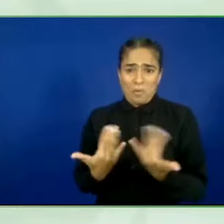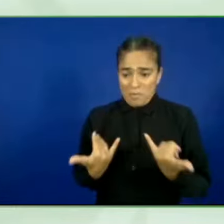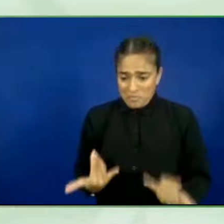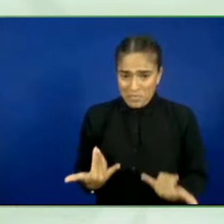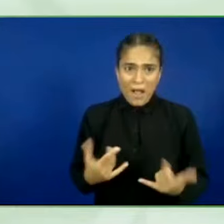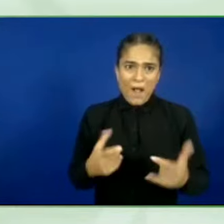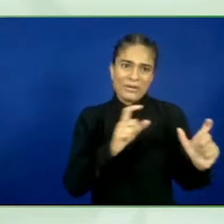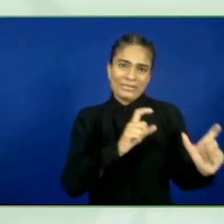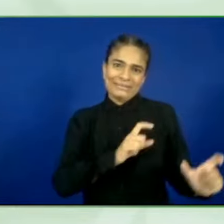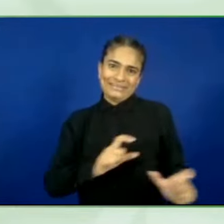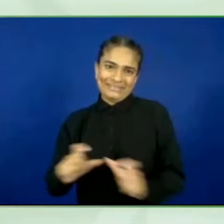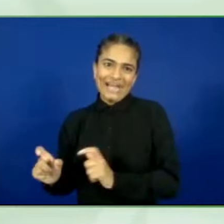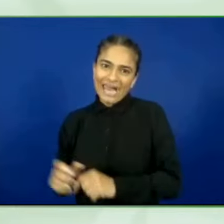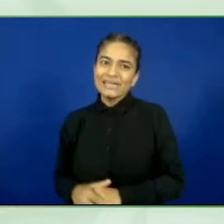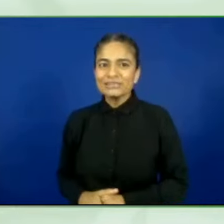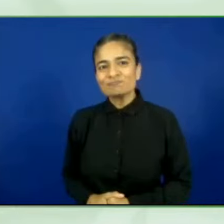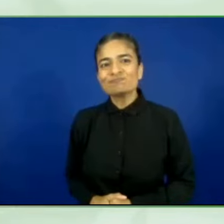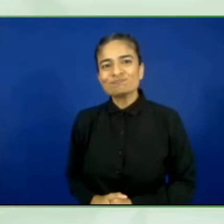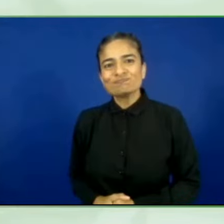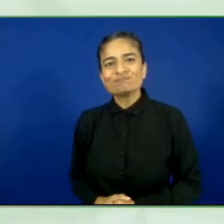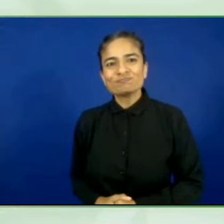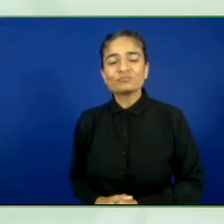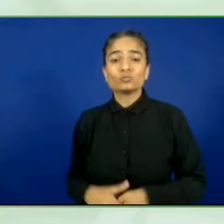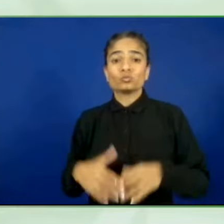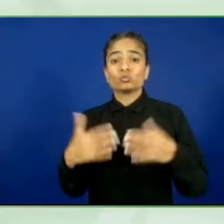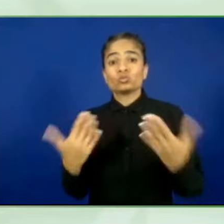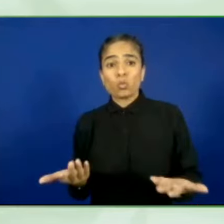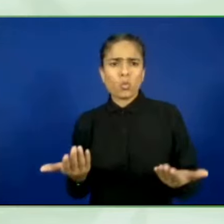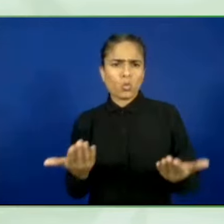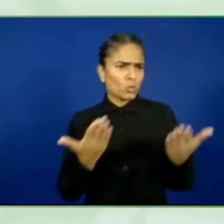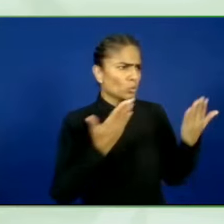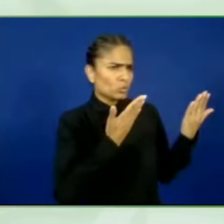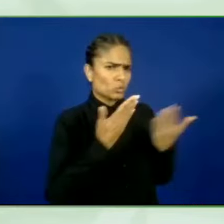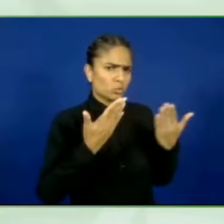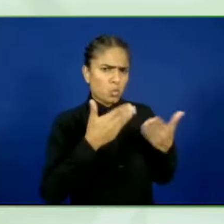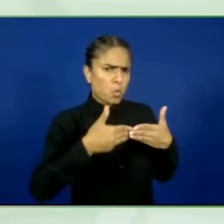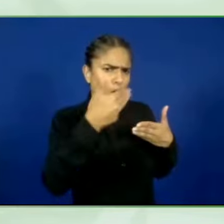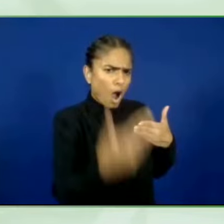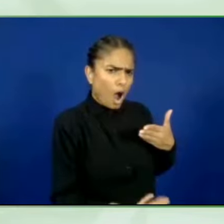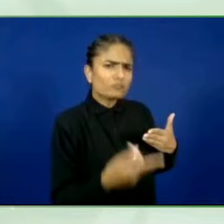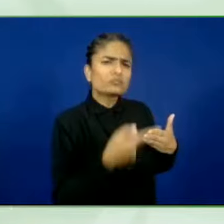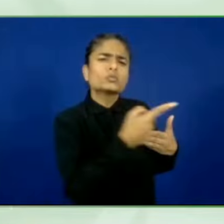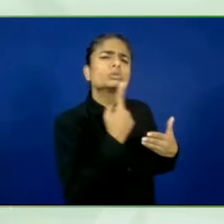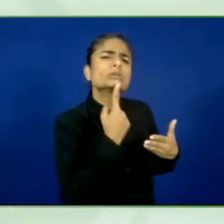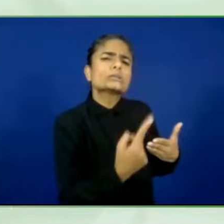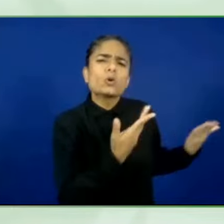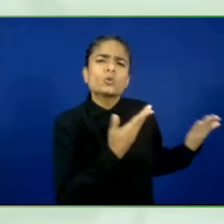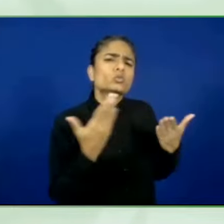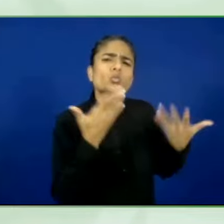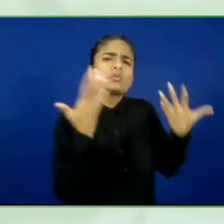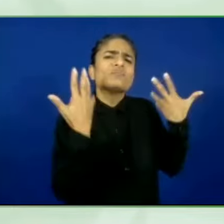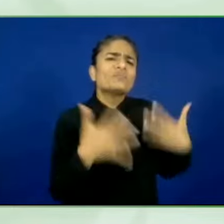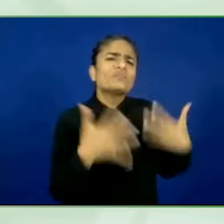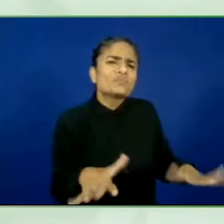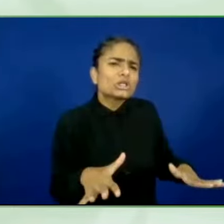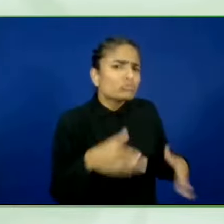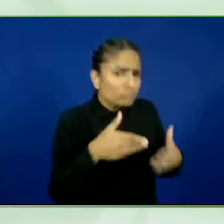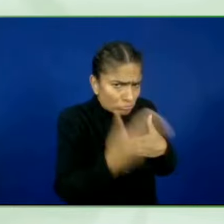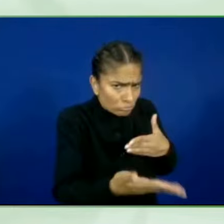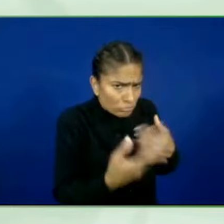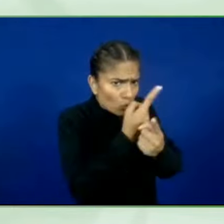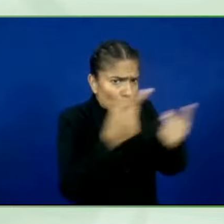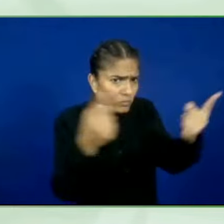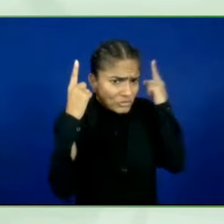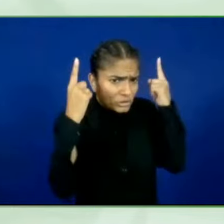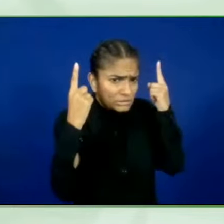like after school, say when you finished school, did you go on to university to study art, or what was the